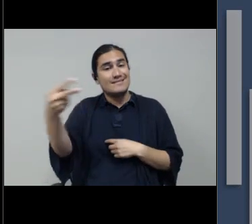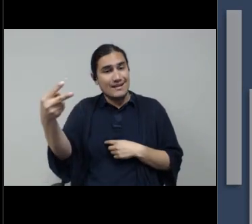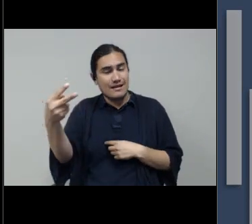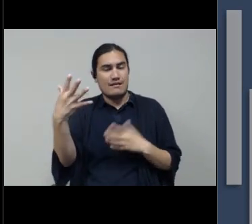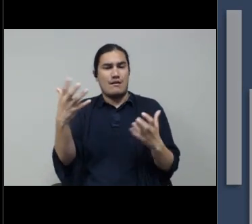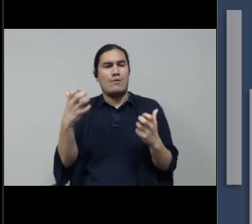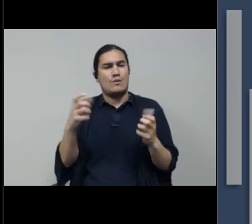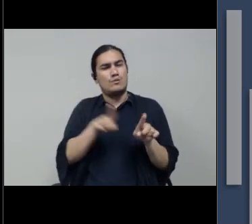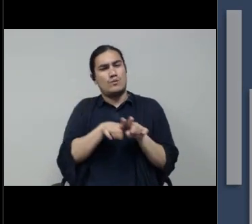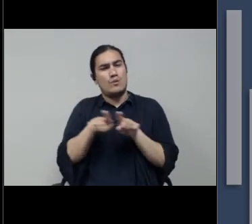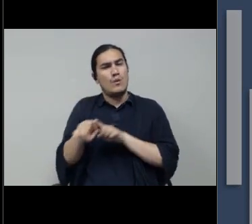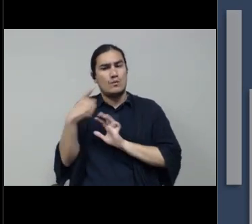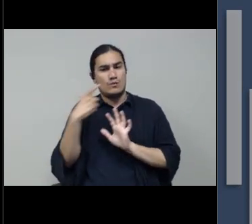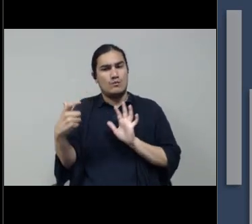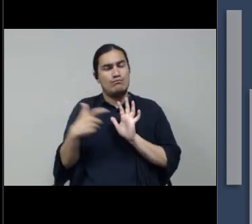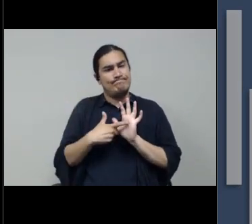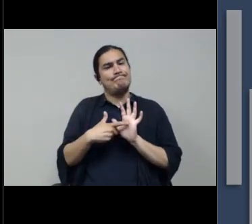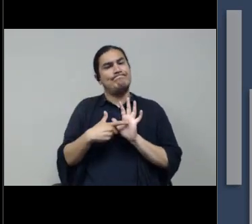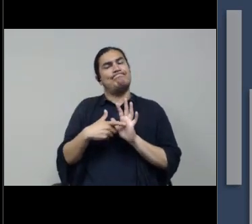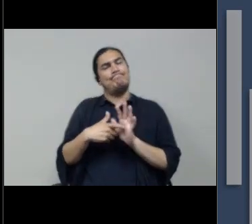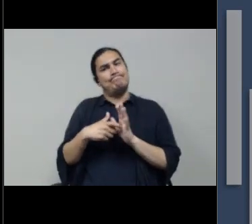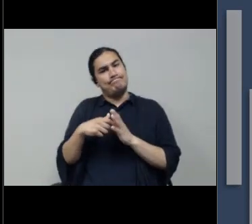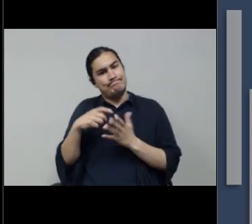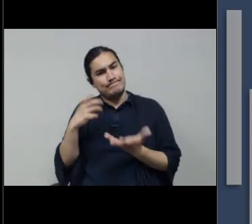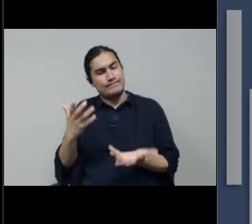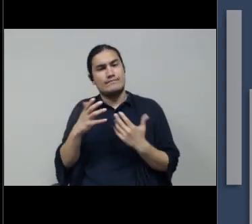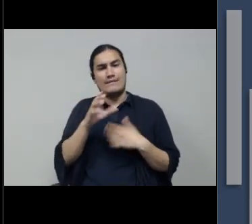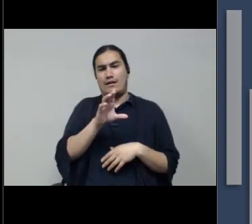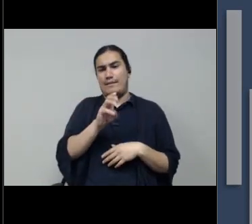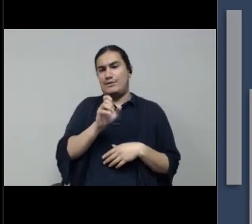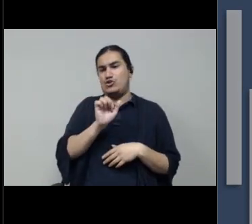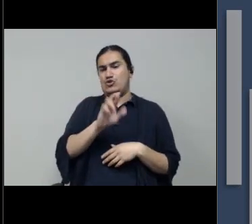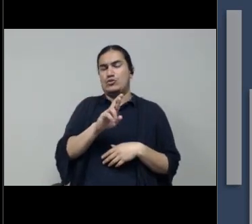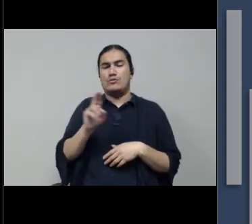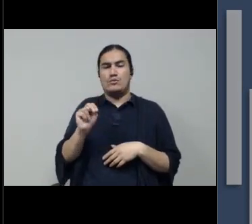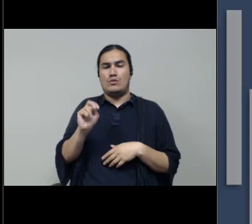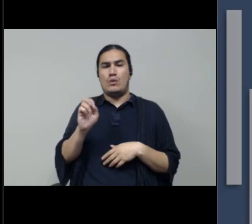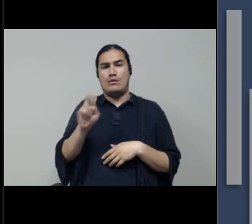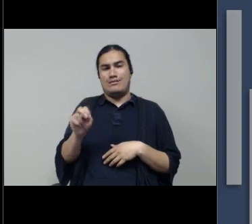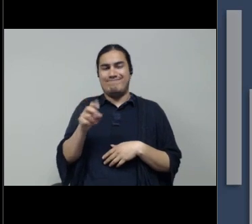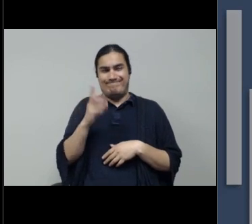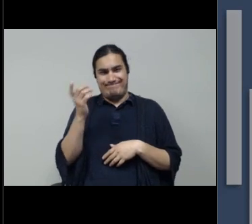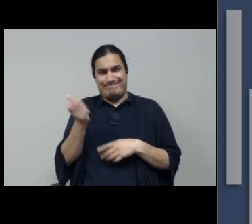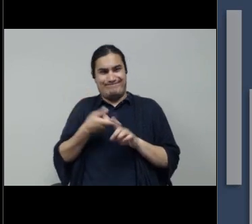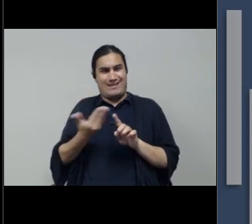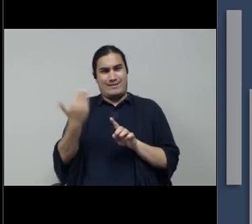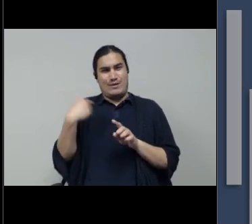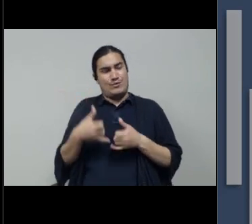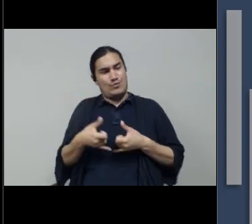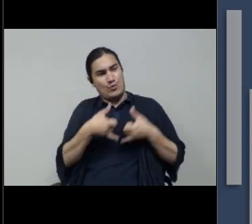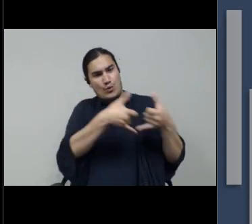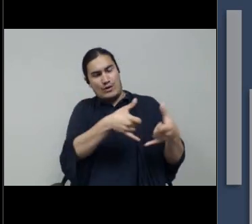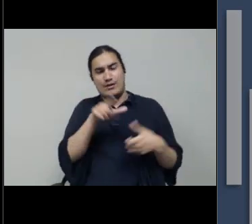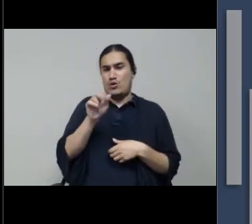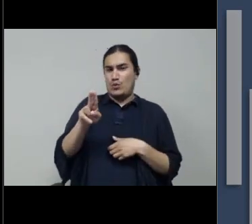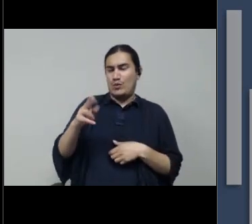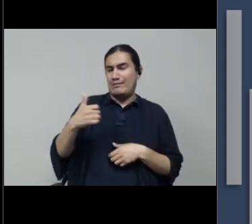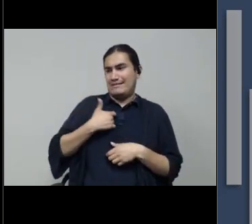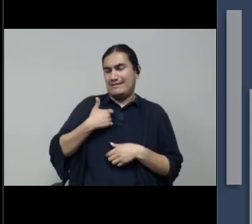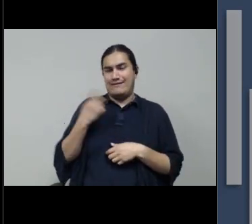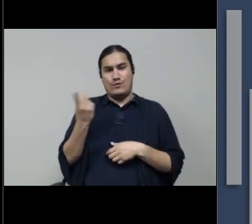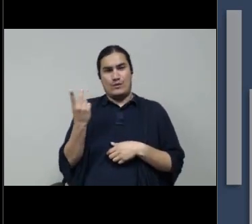to also acknowledge Commissioner Norton. She was awarded last month as well, and Commissioner Liu and myself attended